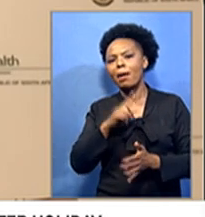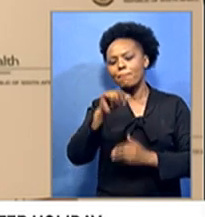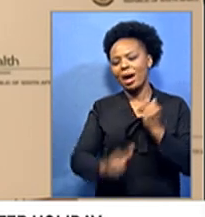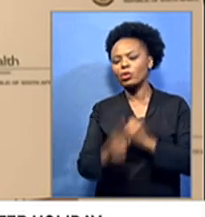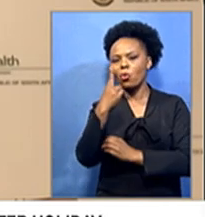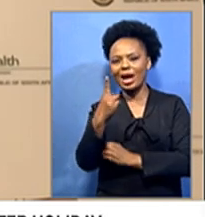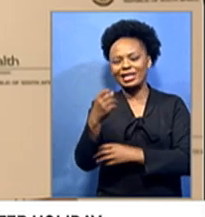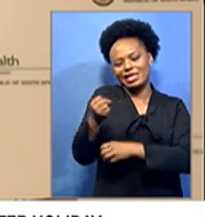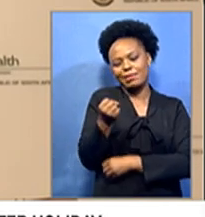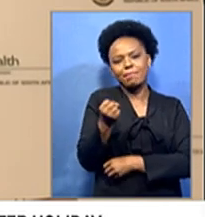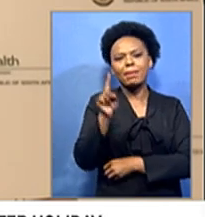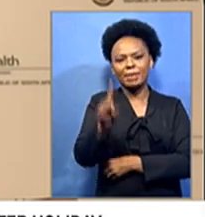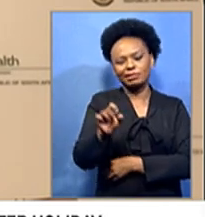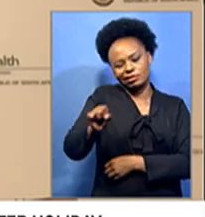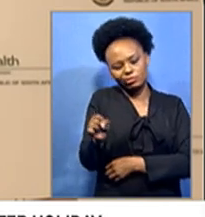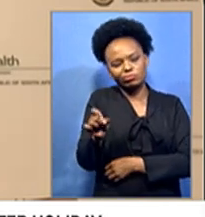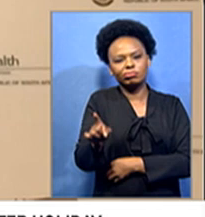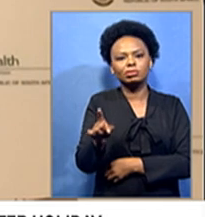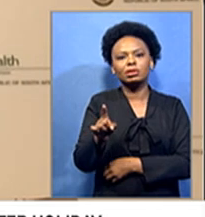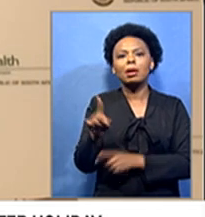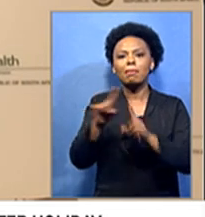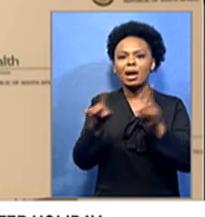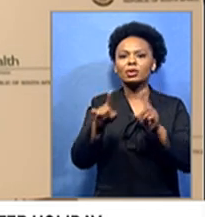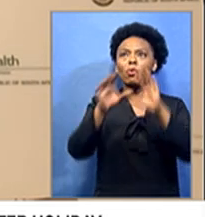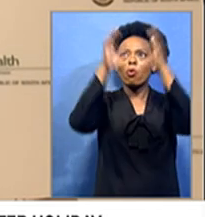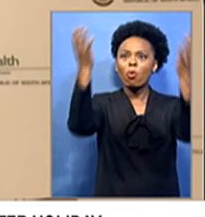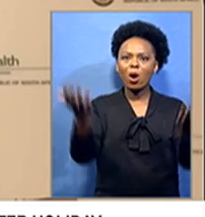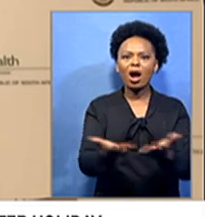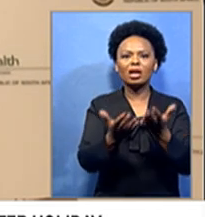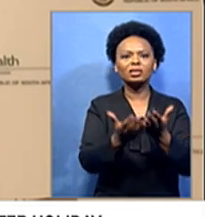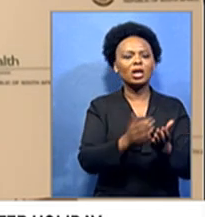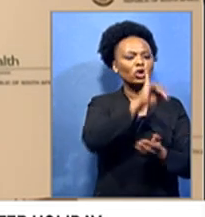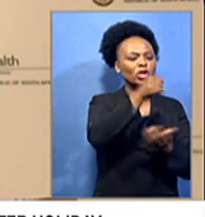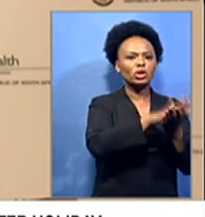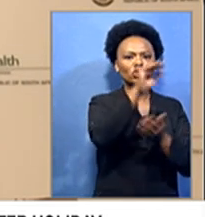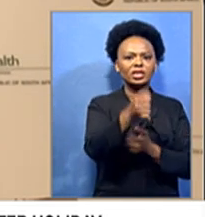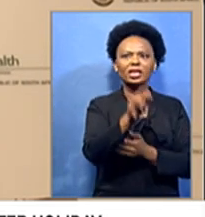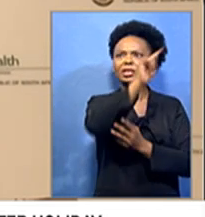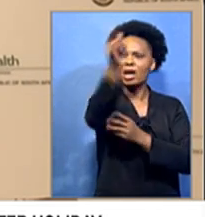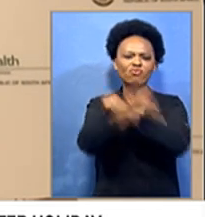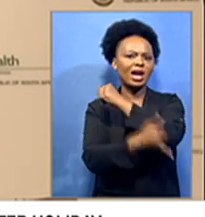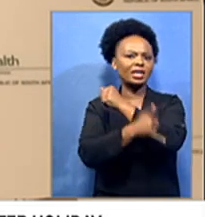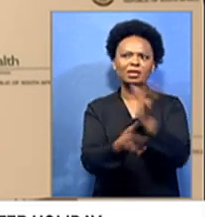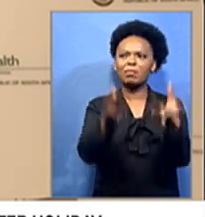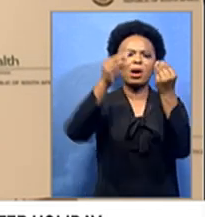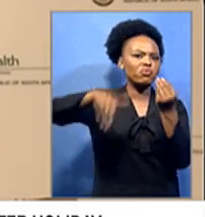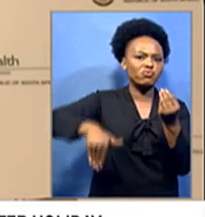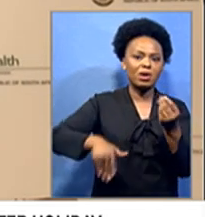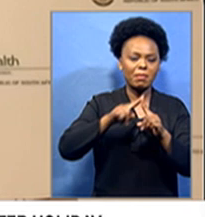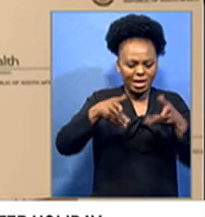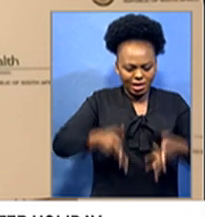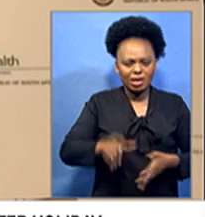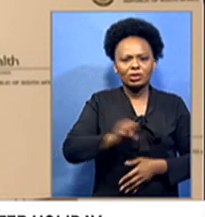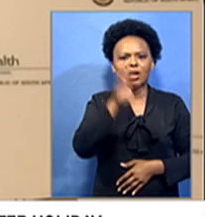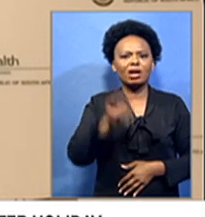they've been manufactured, but nowhere in the world do people have Johnson & Johnson vials. We'll be among the first ones to get them. So there's nothing really that is